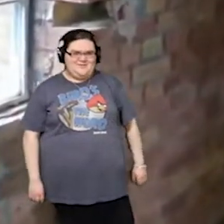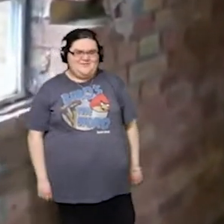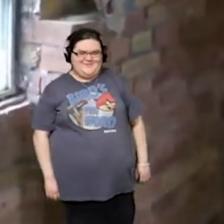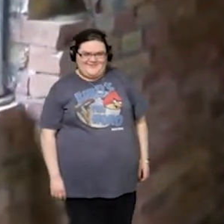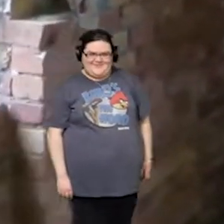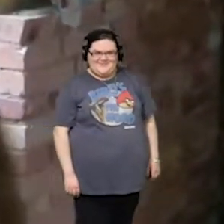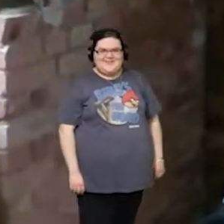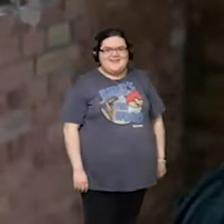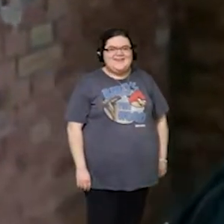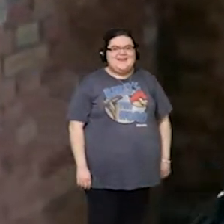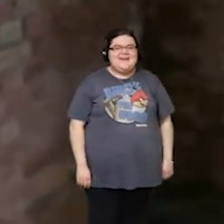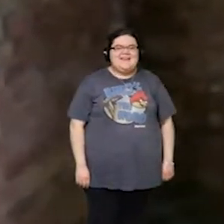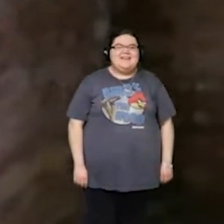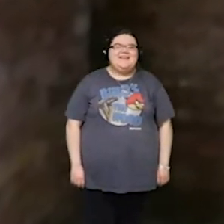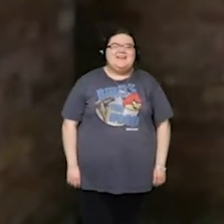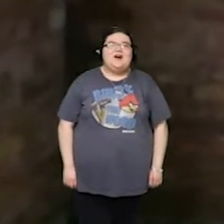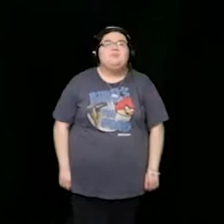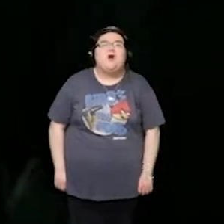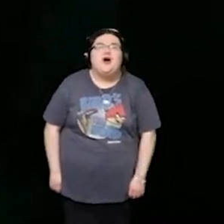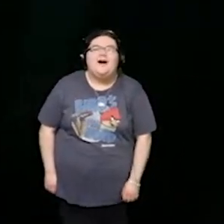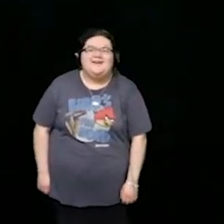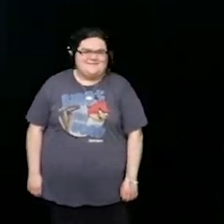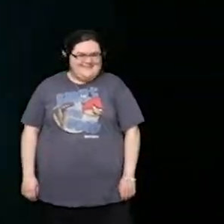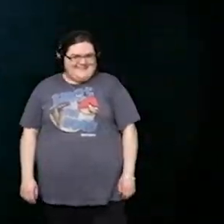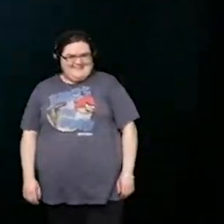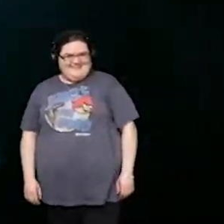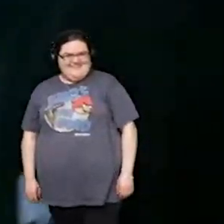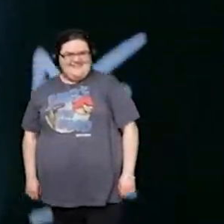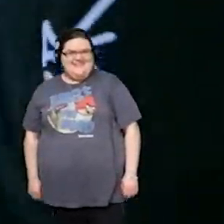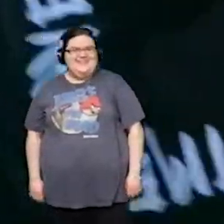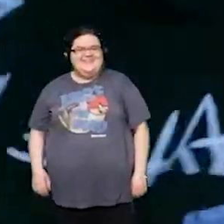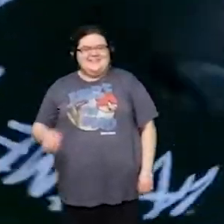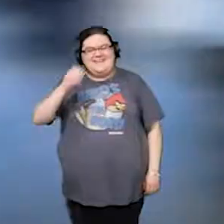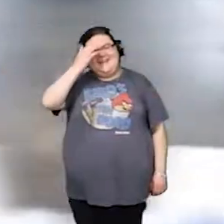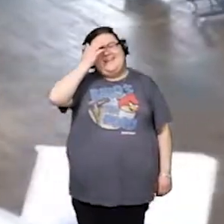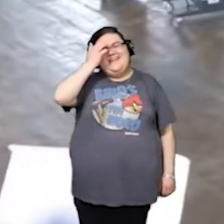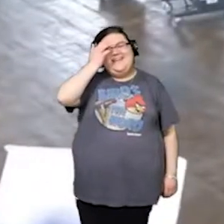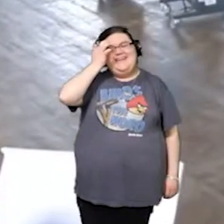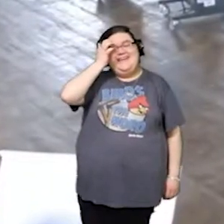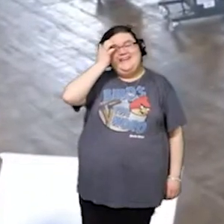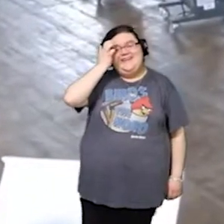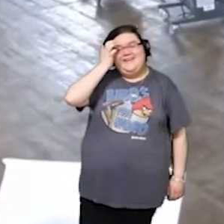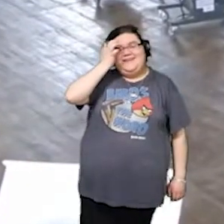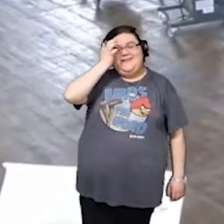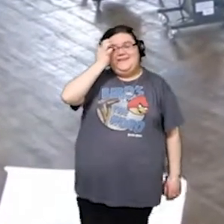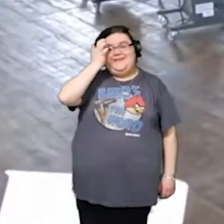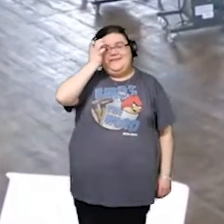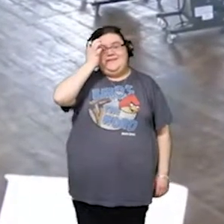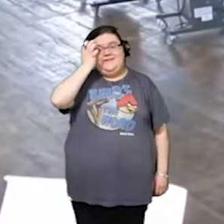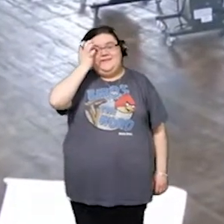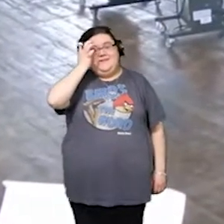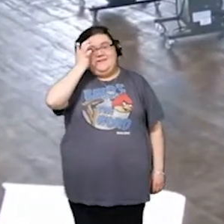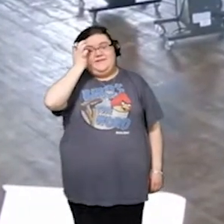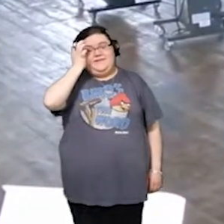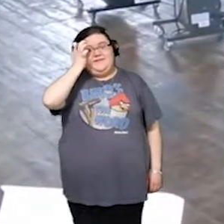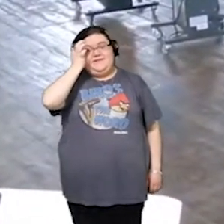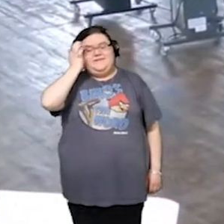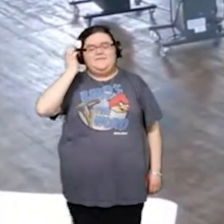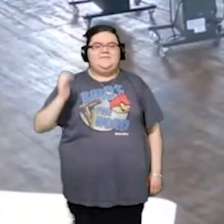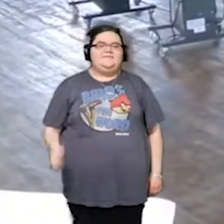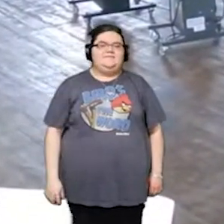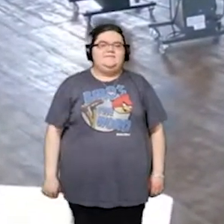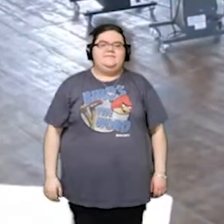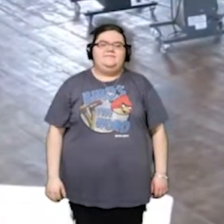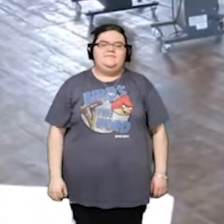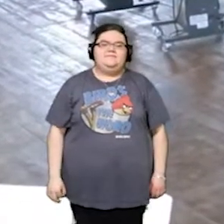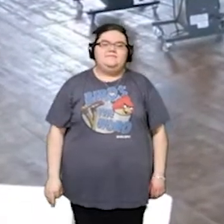stop them from fucking up your hair. It's a bribe. Sorry, I'll do some work now. You go. Yeah. Right, so a lot of you guys have been asking, how do we do the